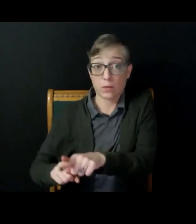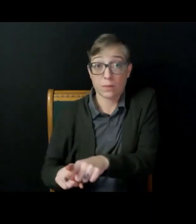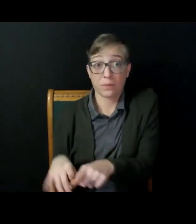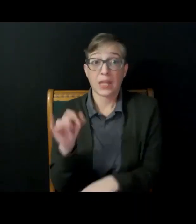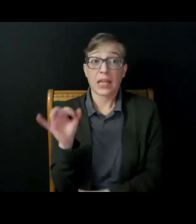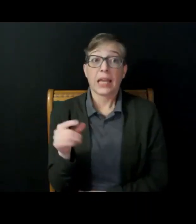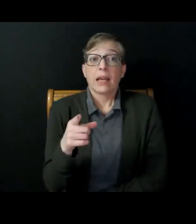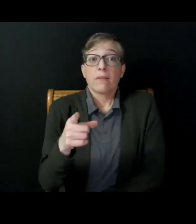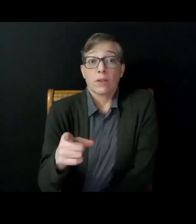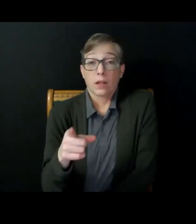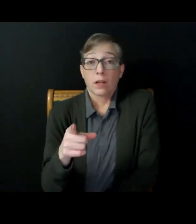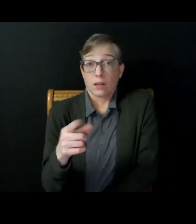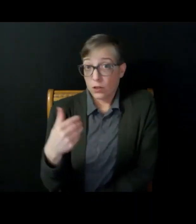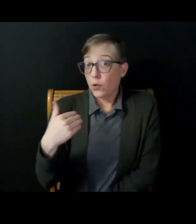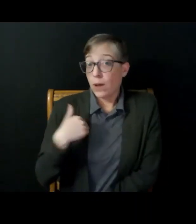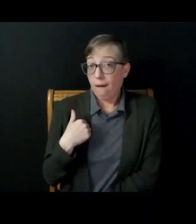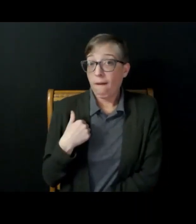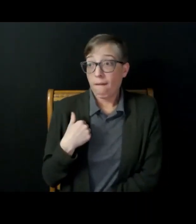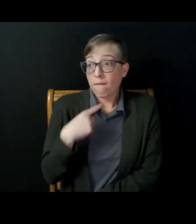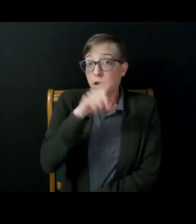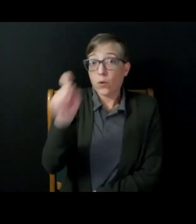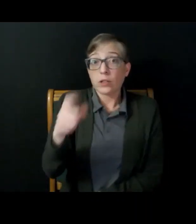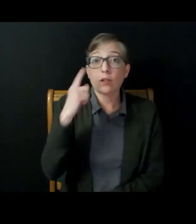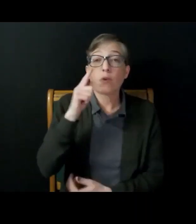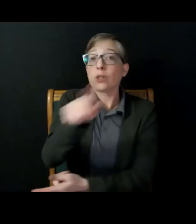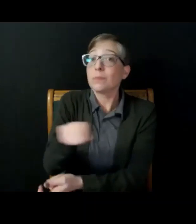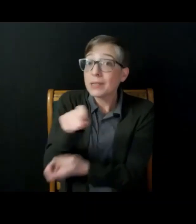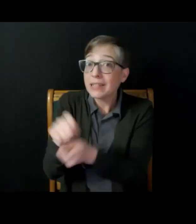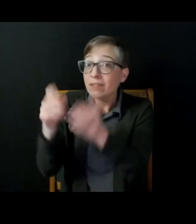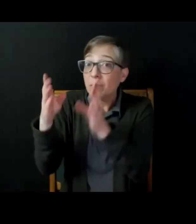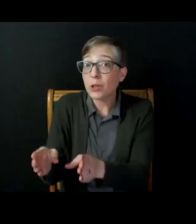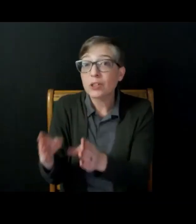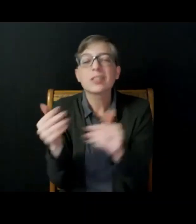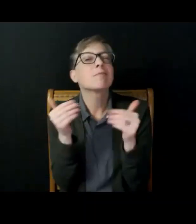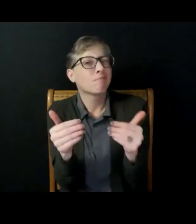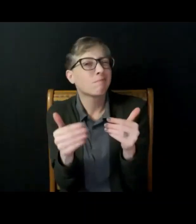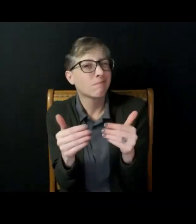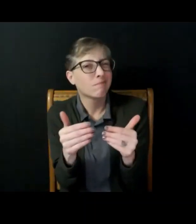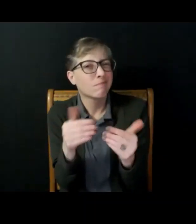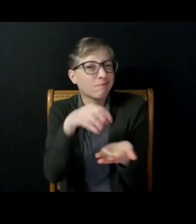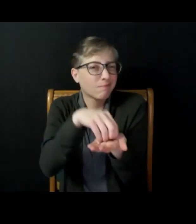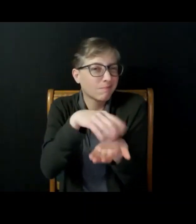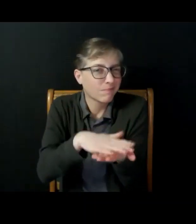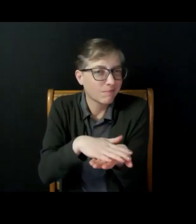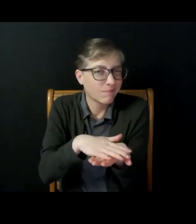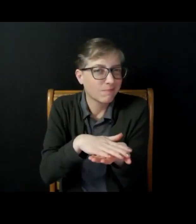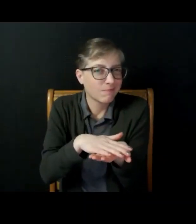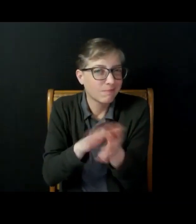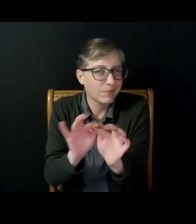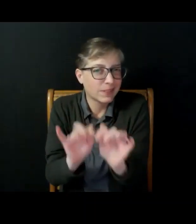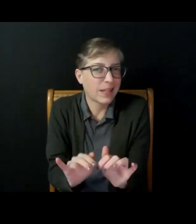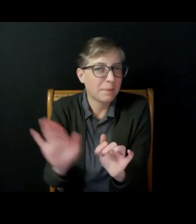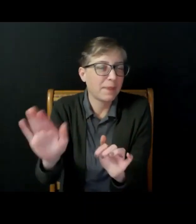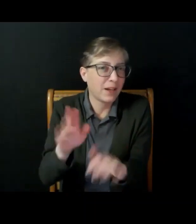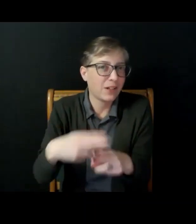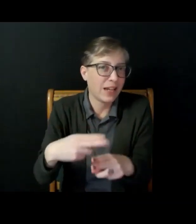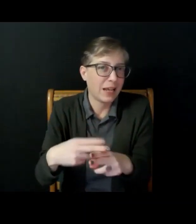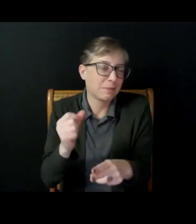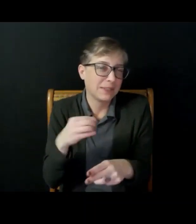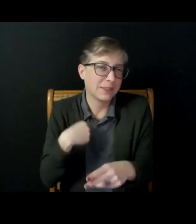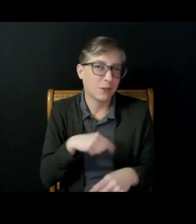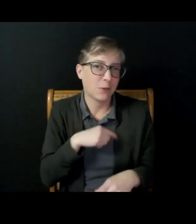a person on our panel specifically, please just make sure that you write their name in when you write the question so that we can go through and give it to the correct